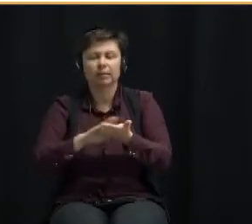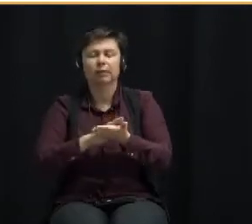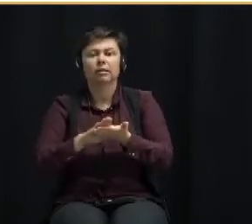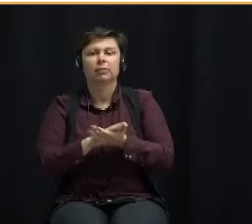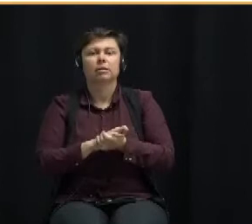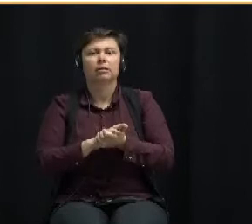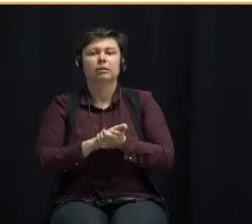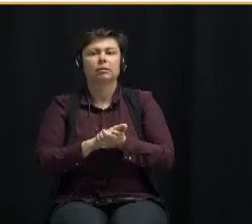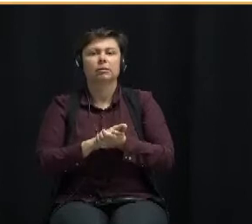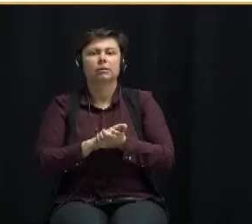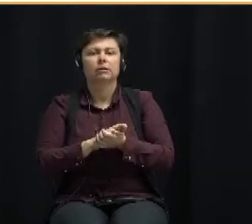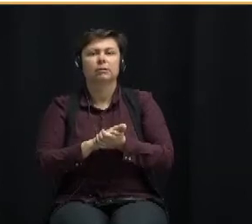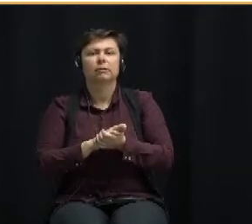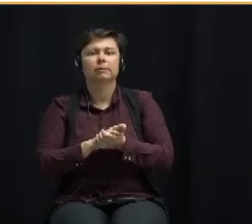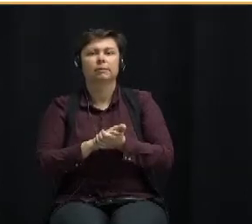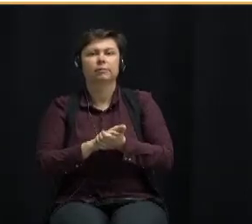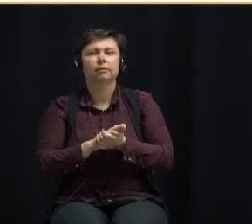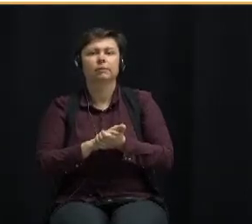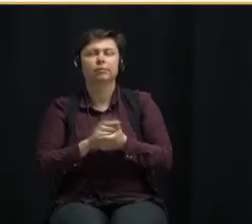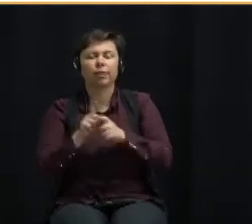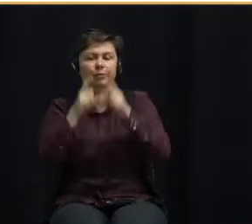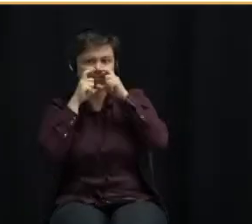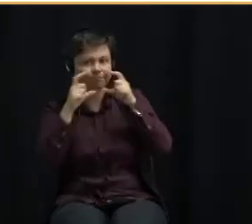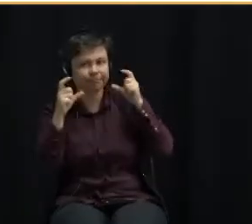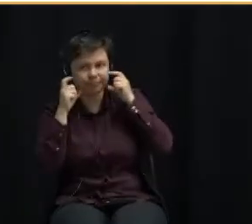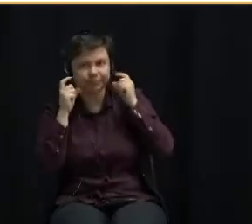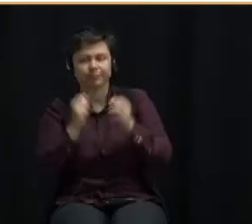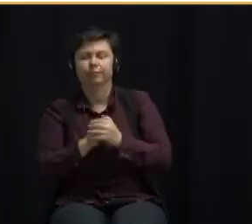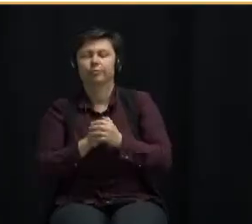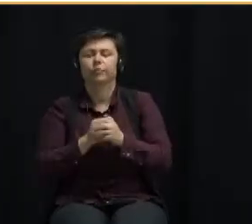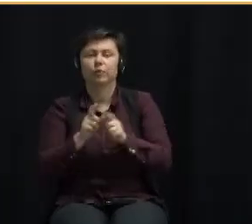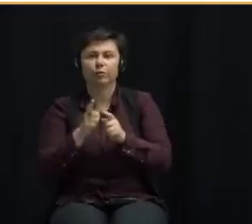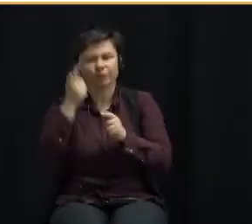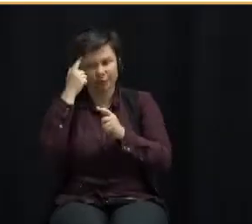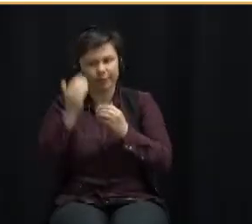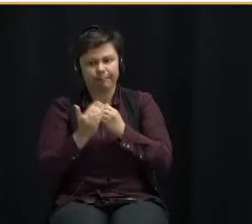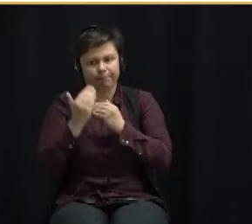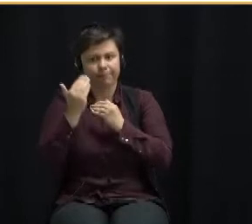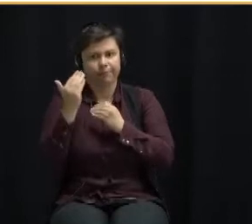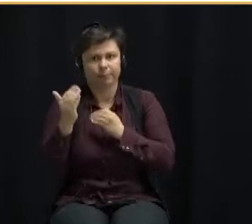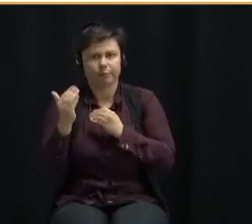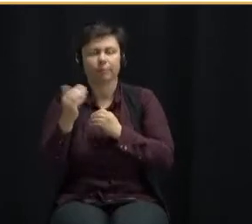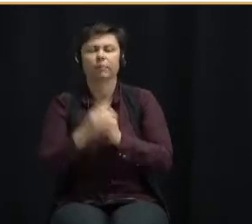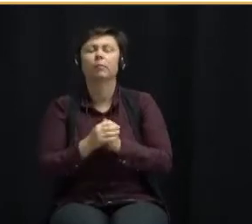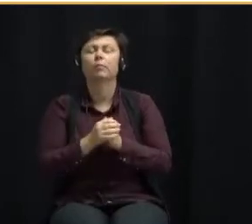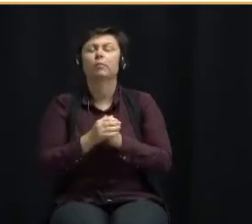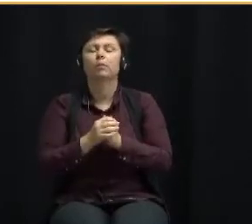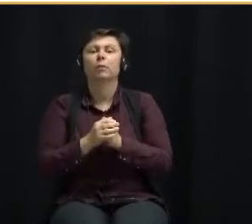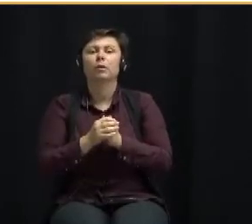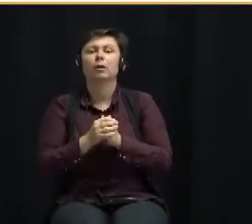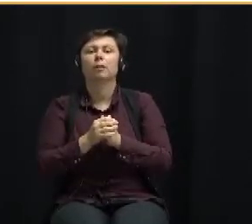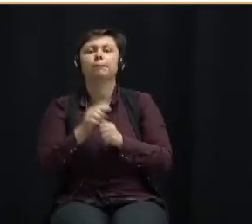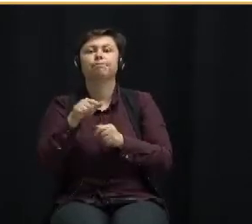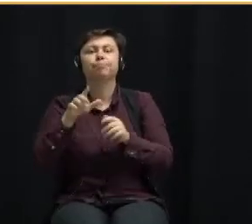social distancing. This panel, Accessibility, will be held by